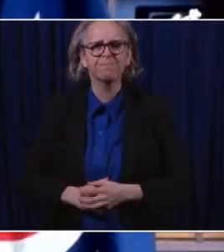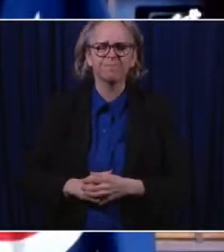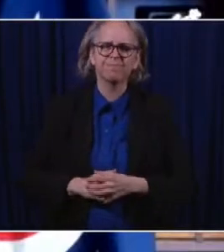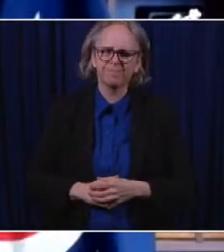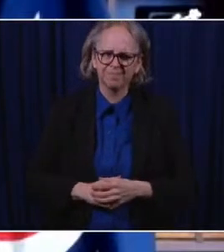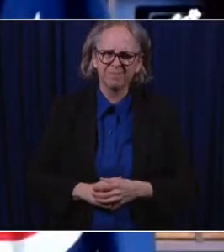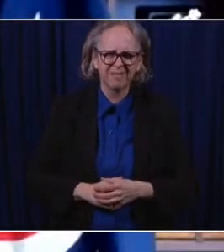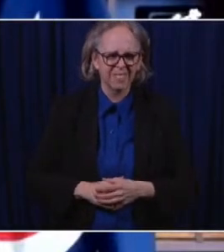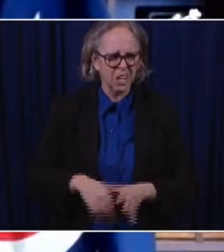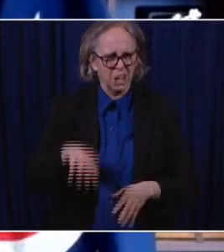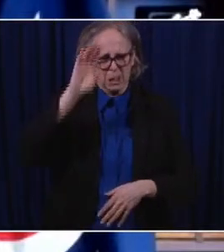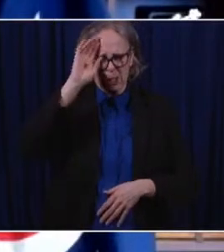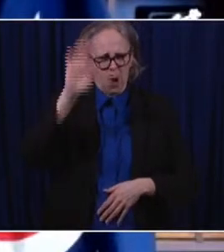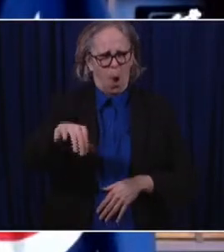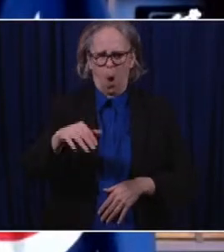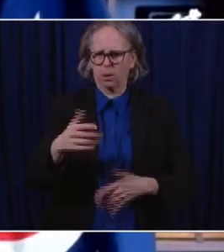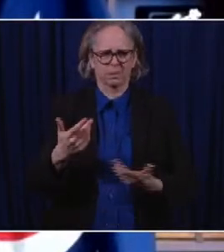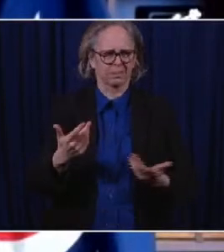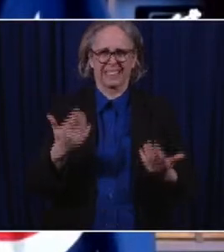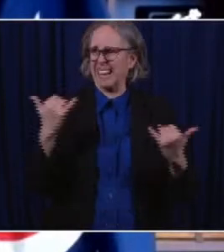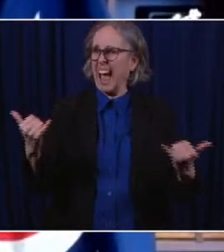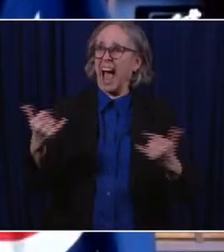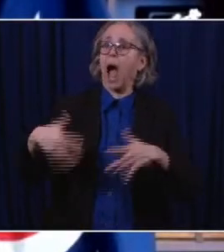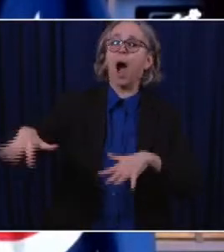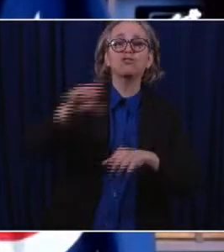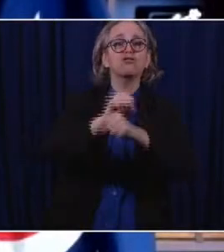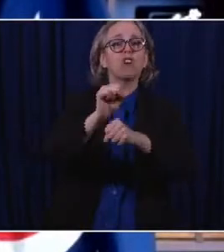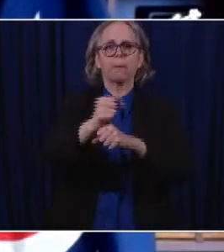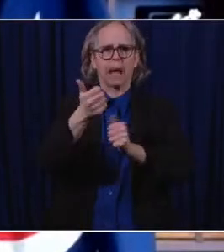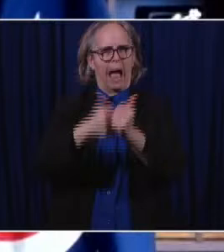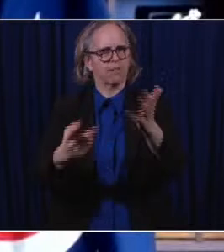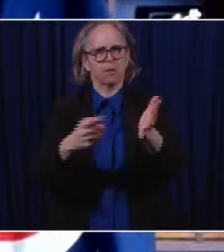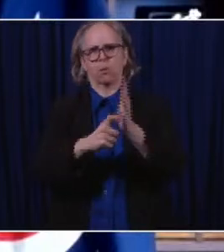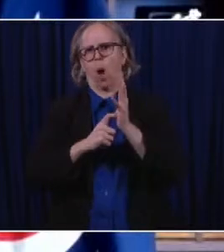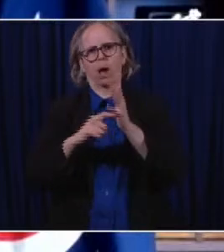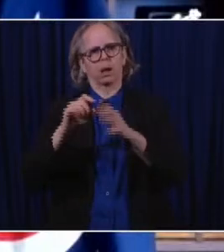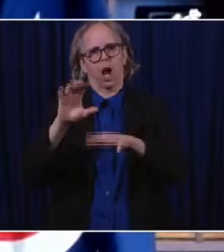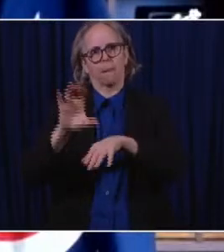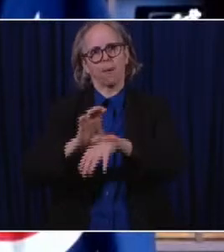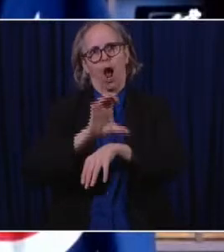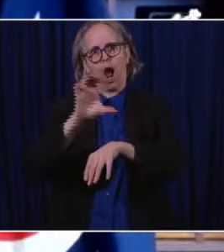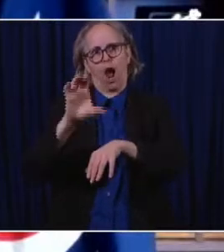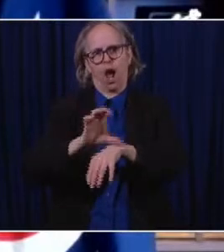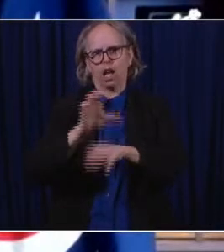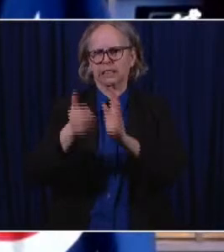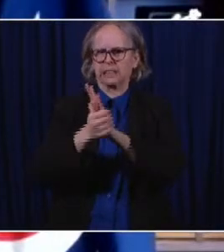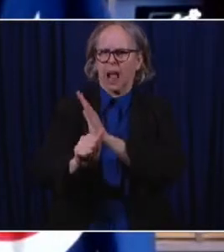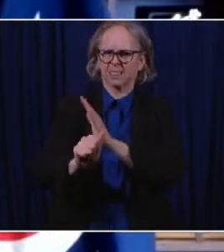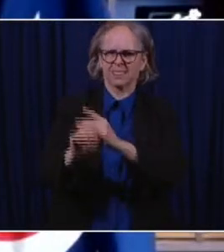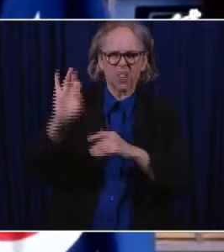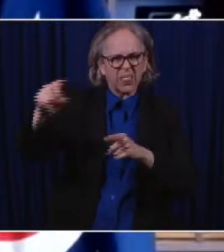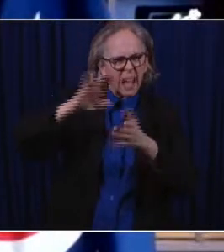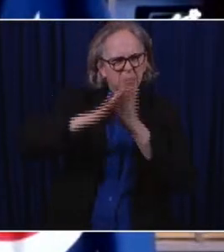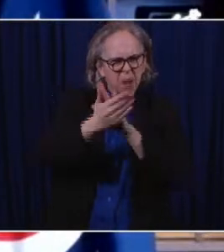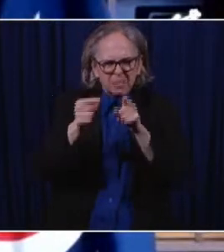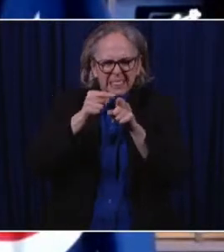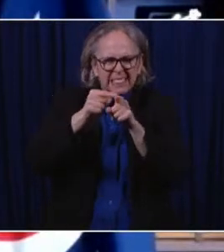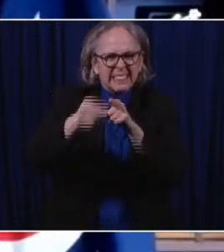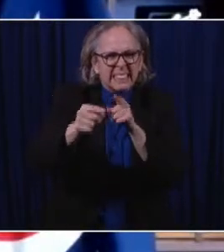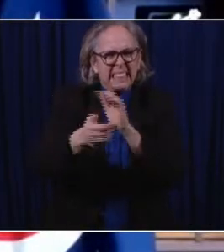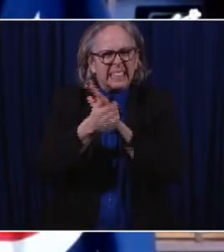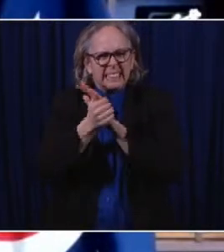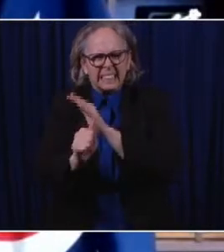skill is the fastest growing sector of an economy right now, the economy. That includes many of the highest